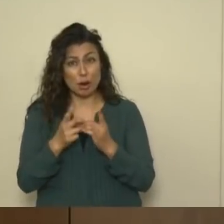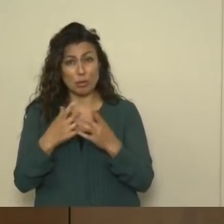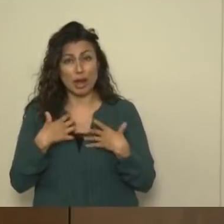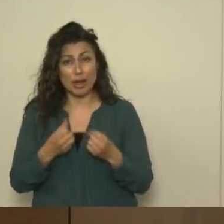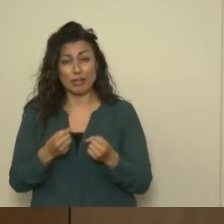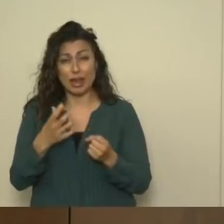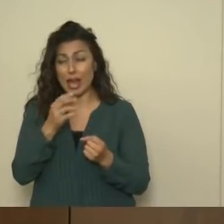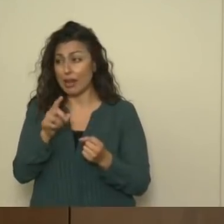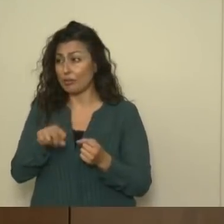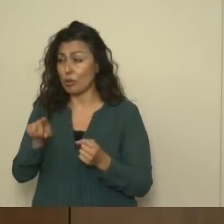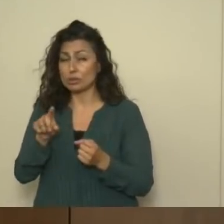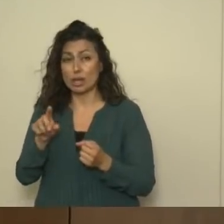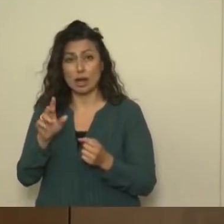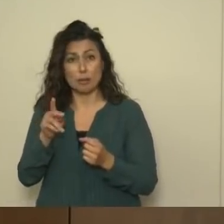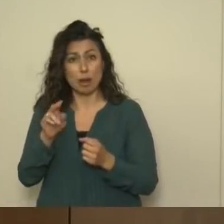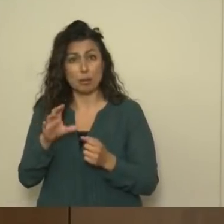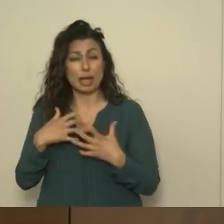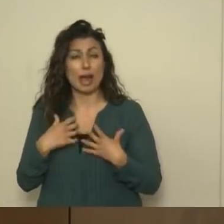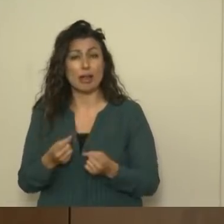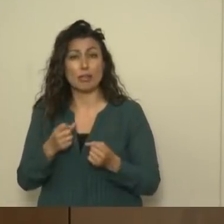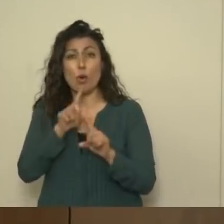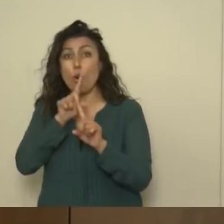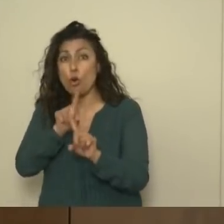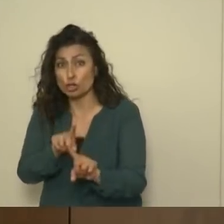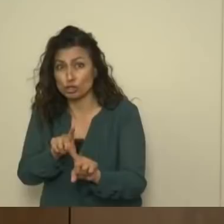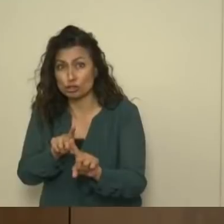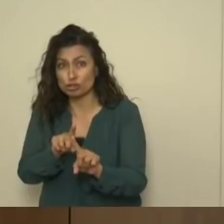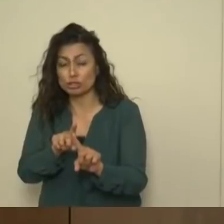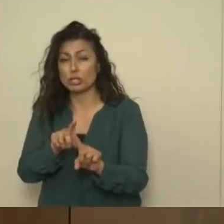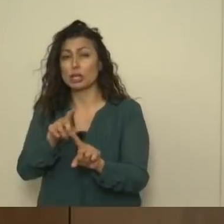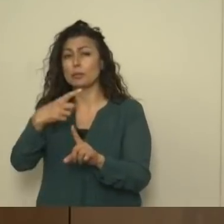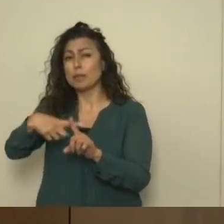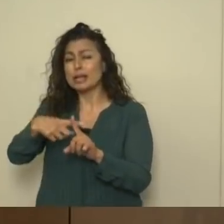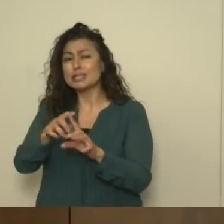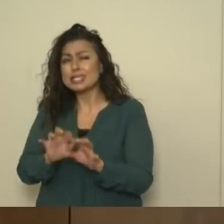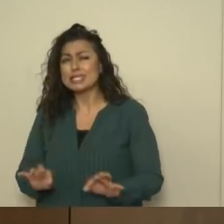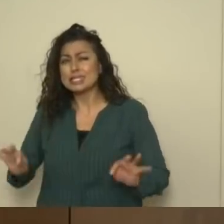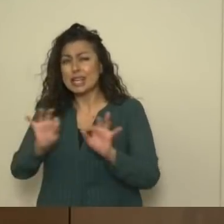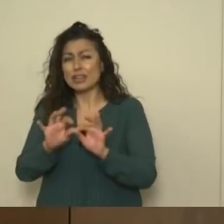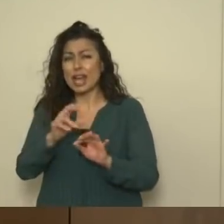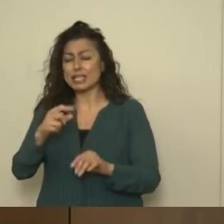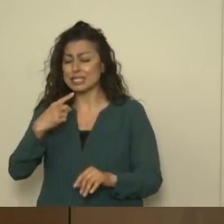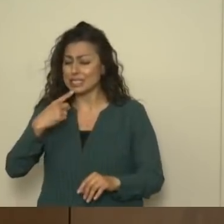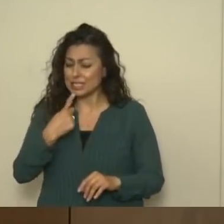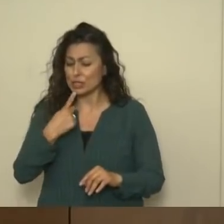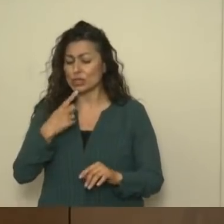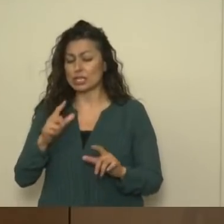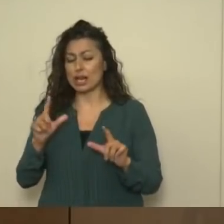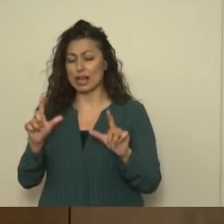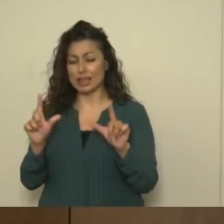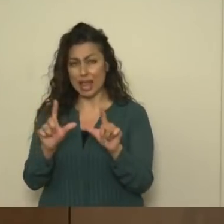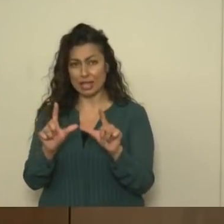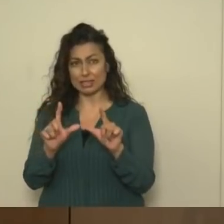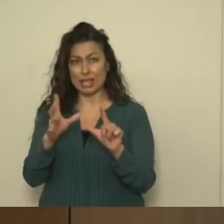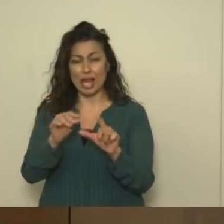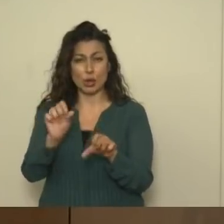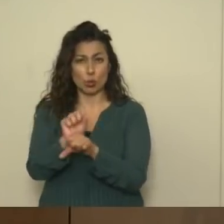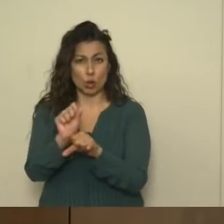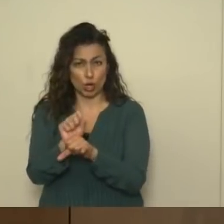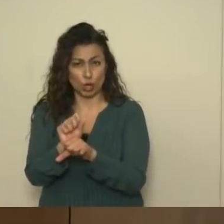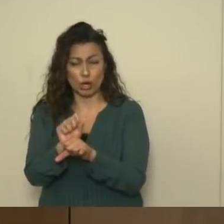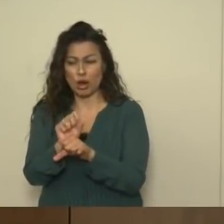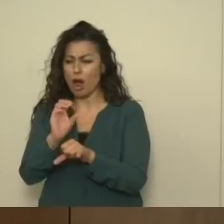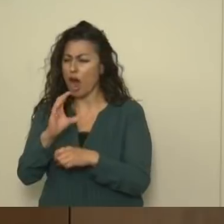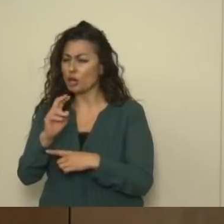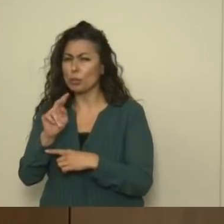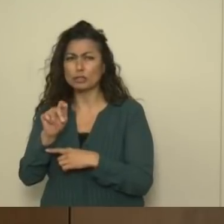and those public health orders. In addition, we have significant and serious license and worker occupational